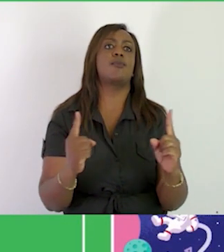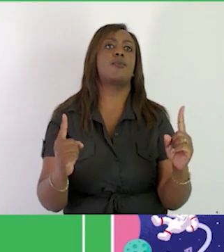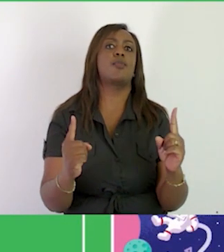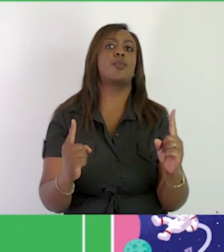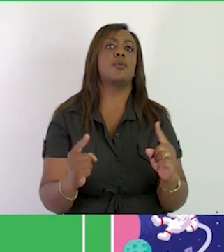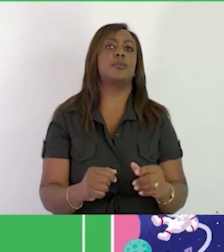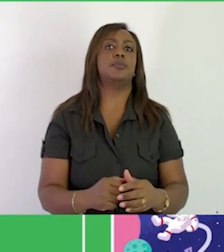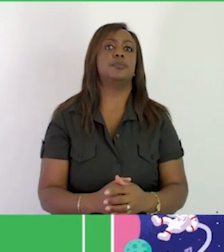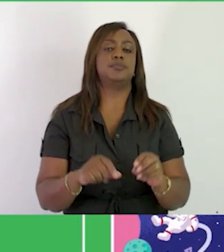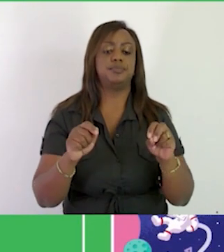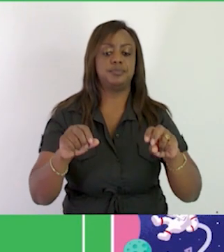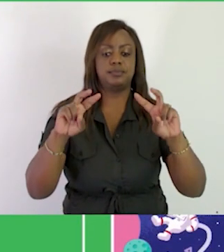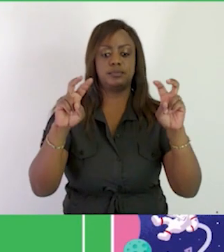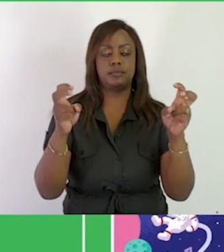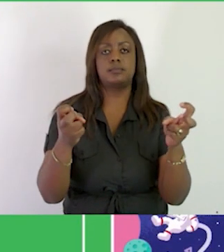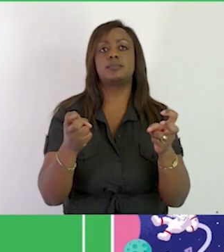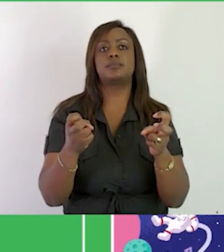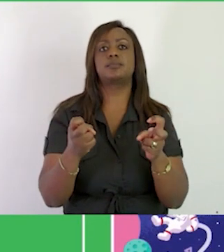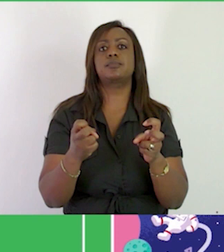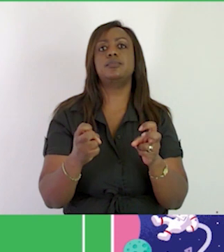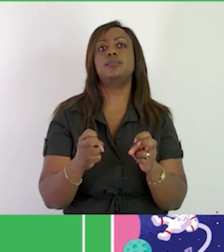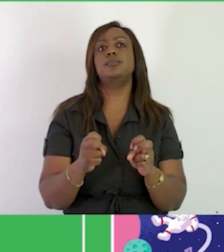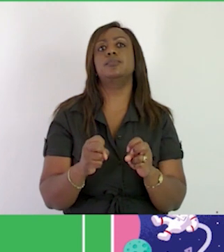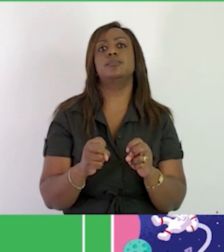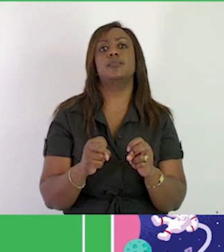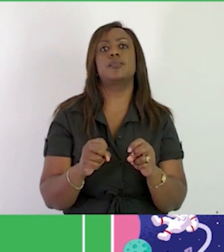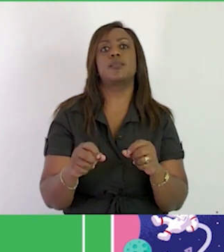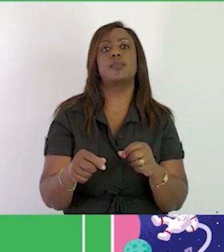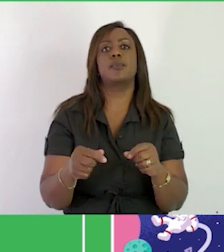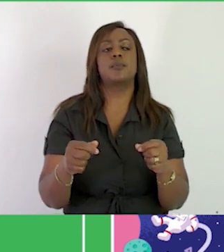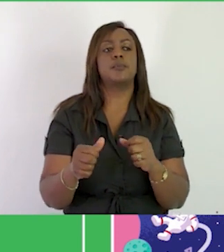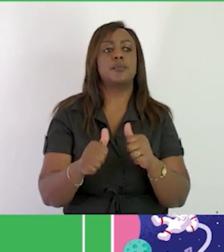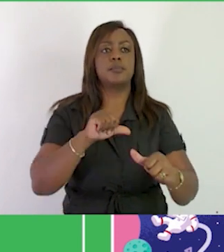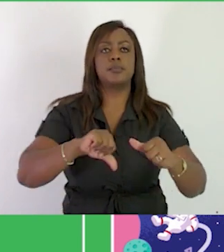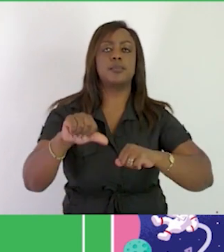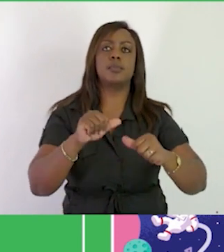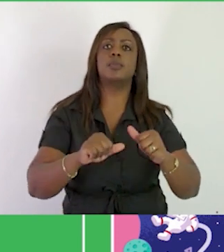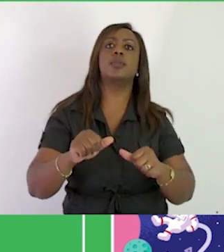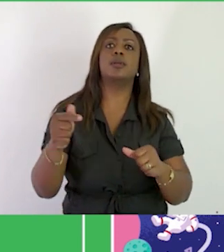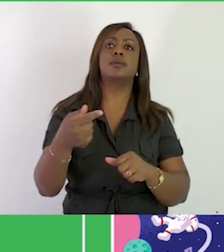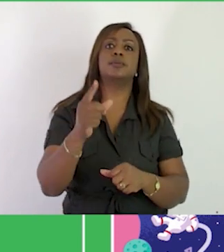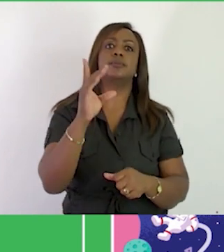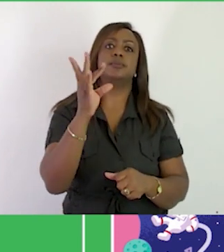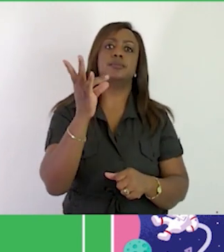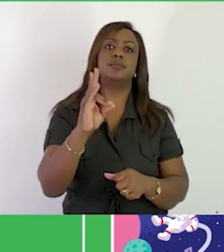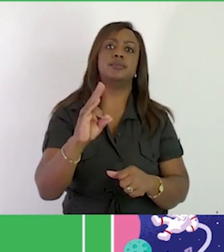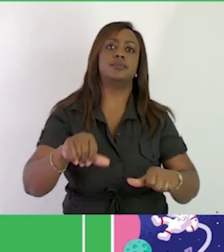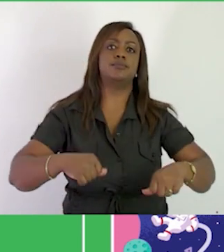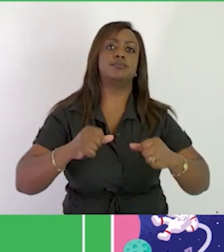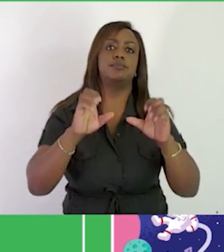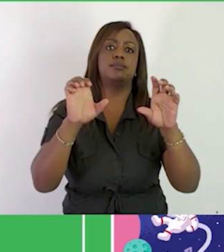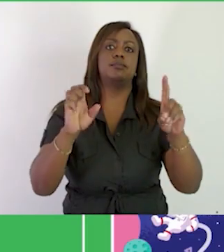today's lesson will be it's Science Grade 7, Health Education, Sexuality,